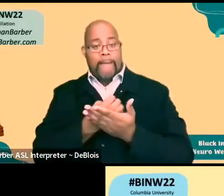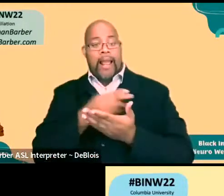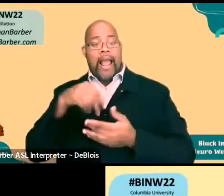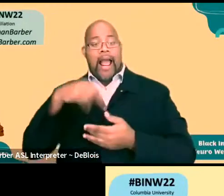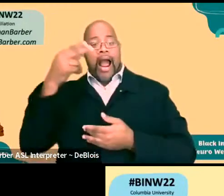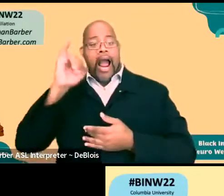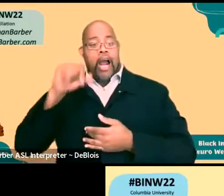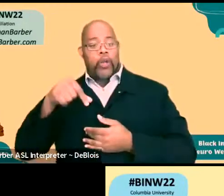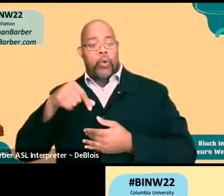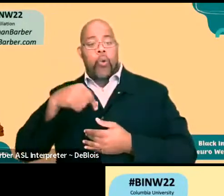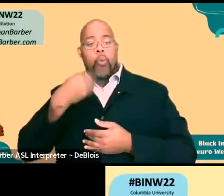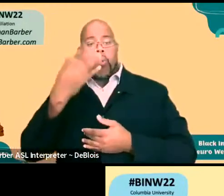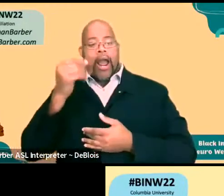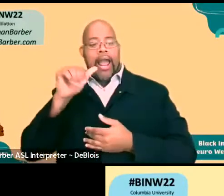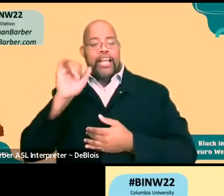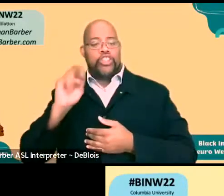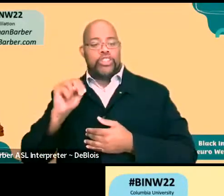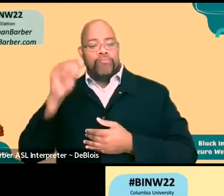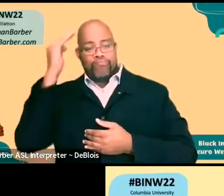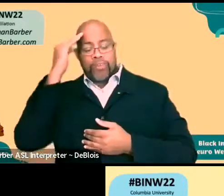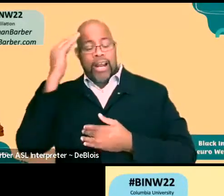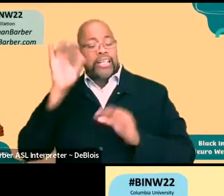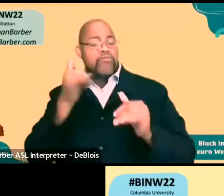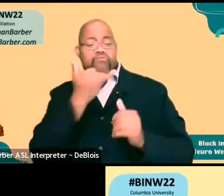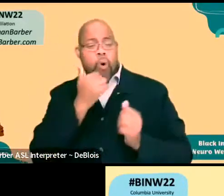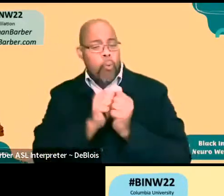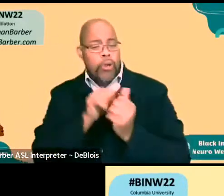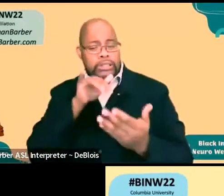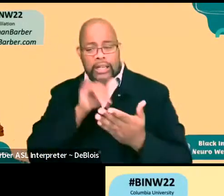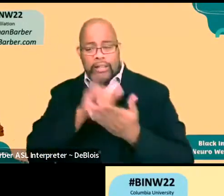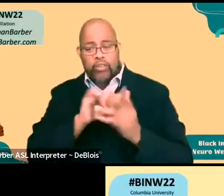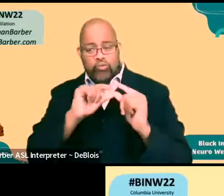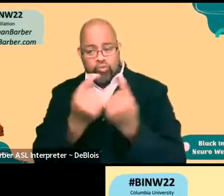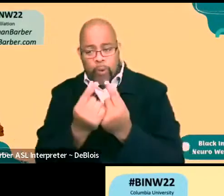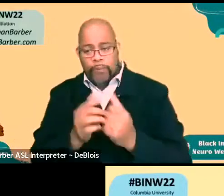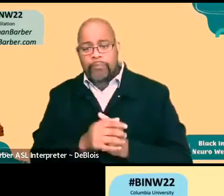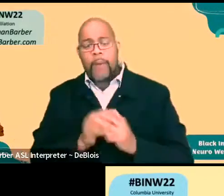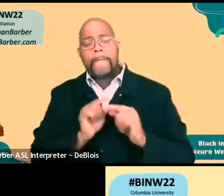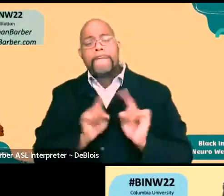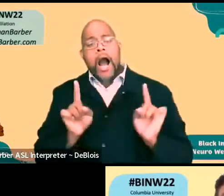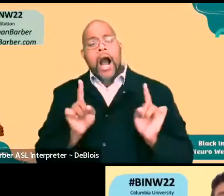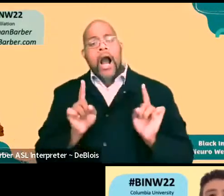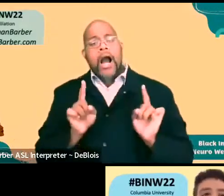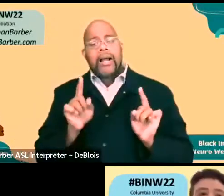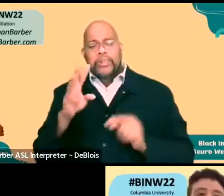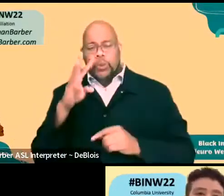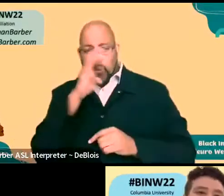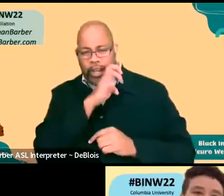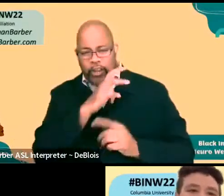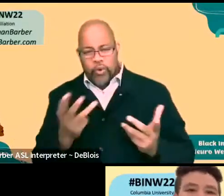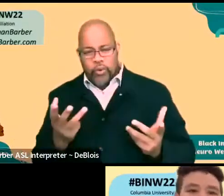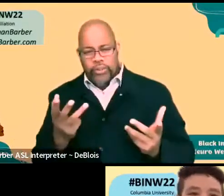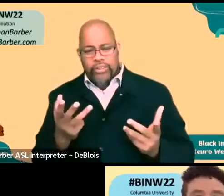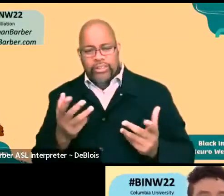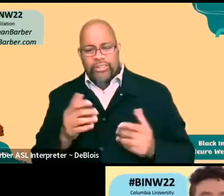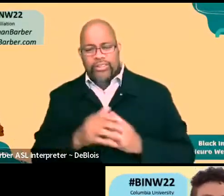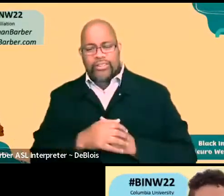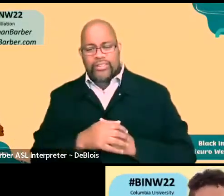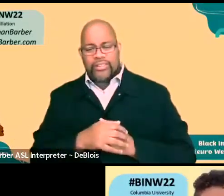white and Asian brains. And there's nothing wrong with studying those groups, but it's weird. As you know, there's